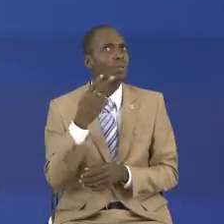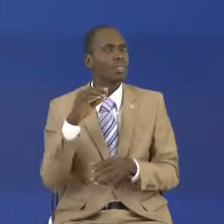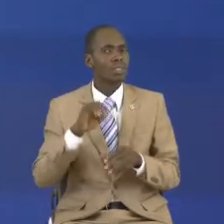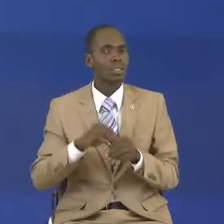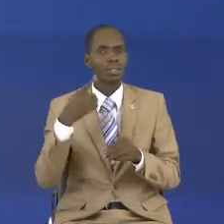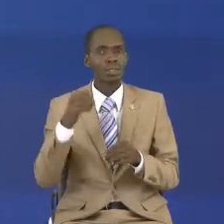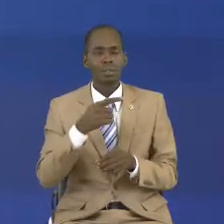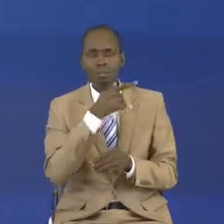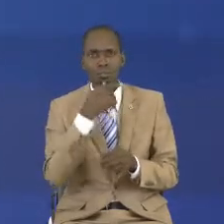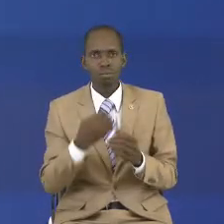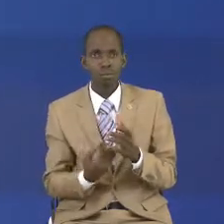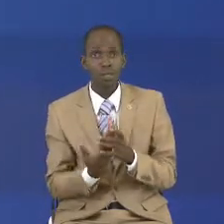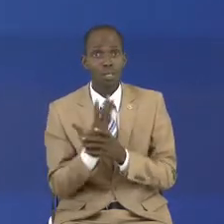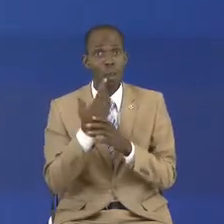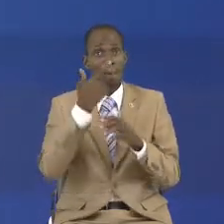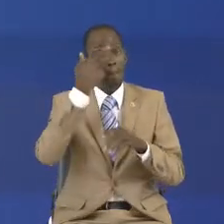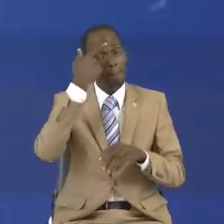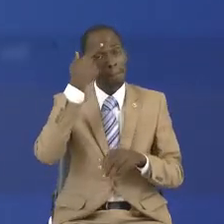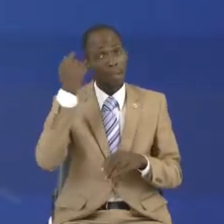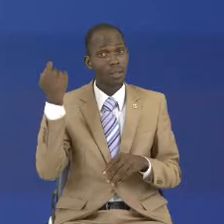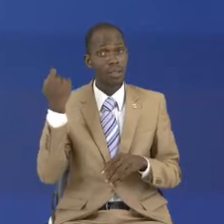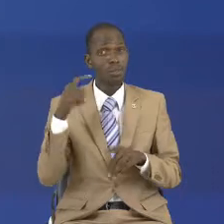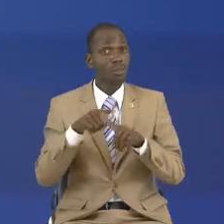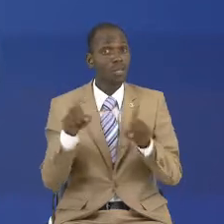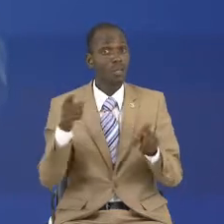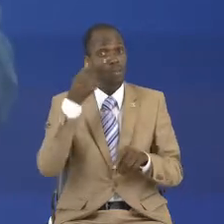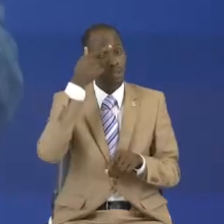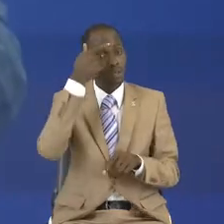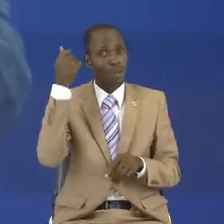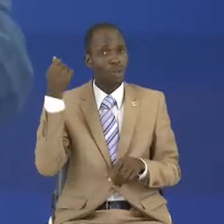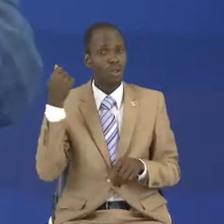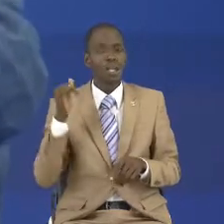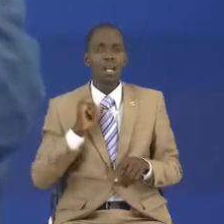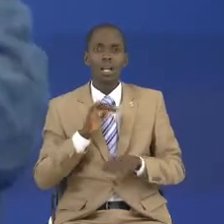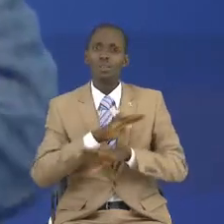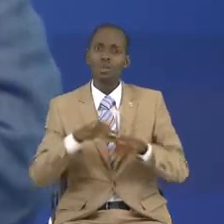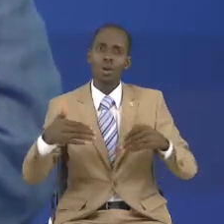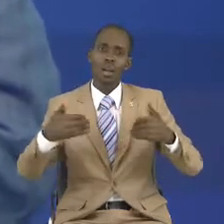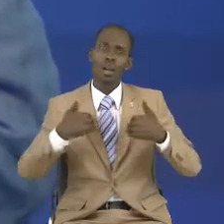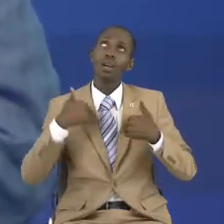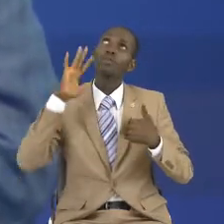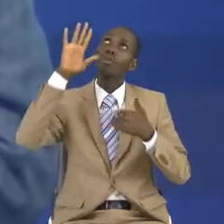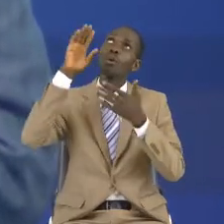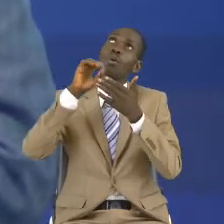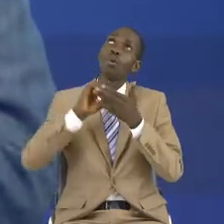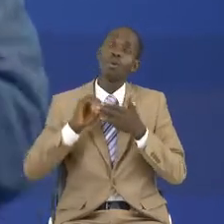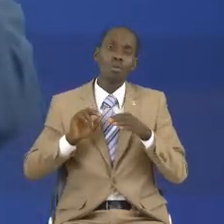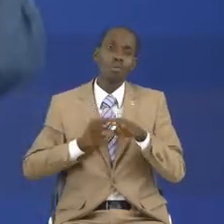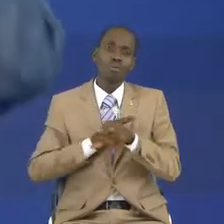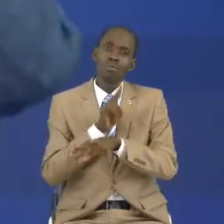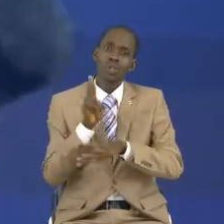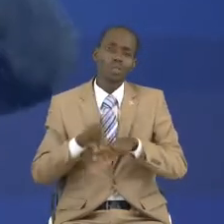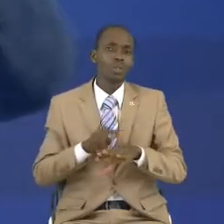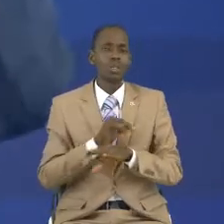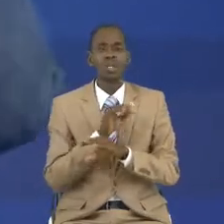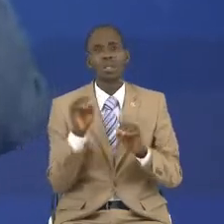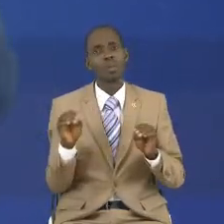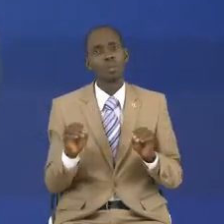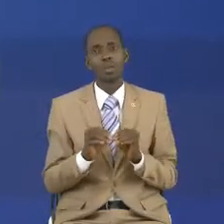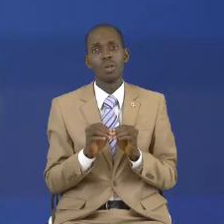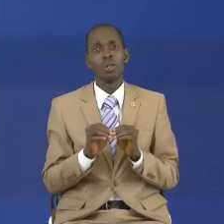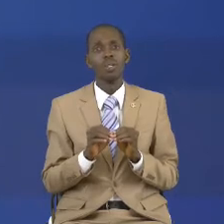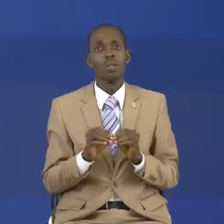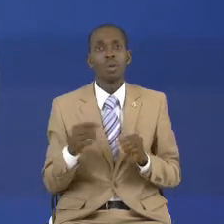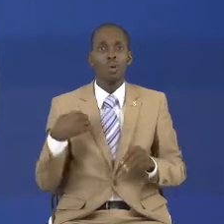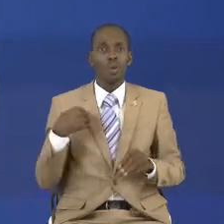because i do not have your nature anymore i do not have your likeness anymore we cannot